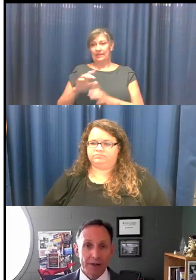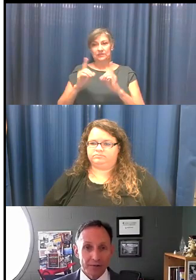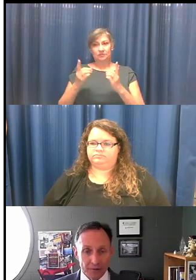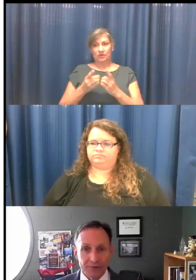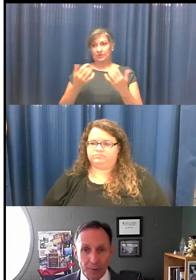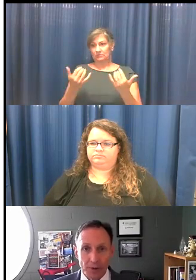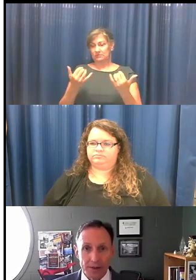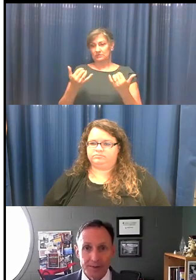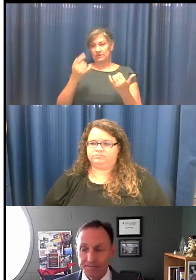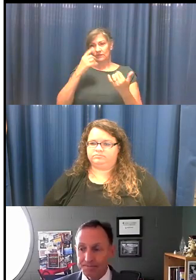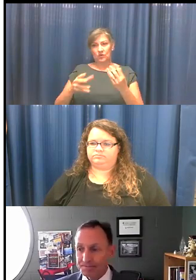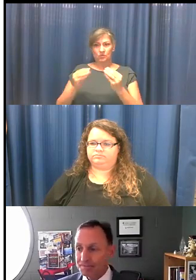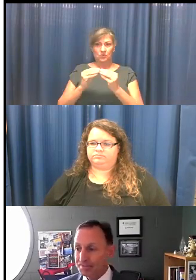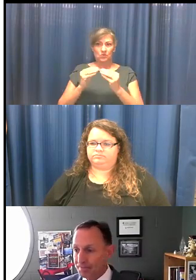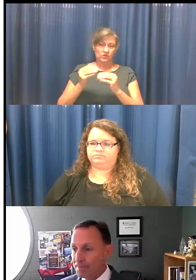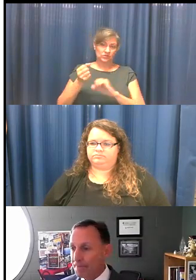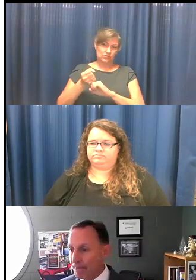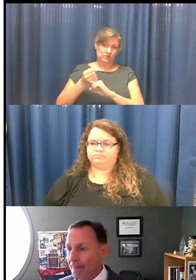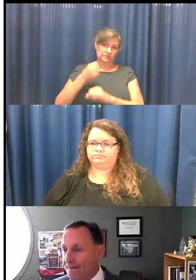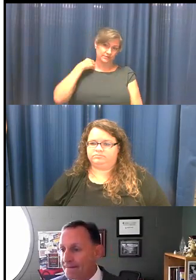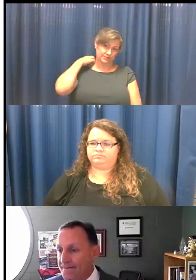for additional support.